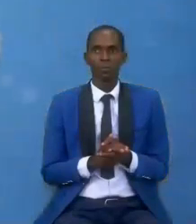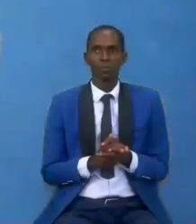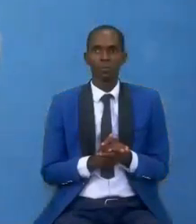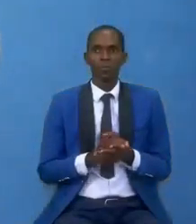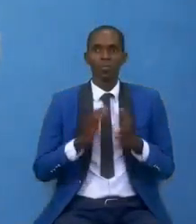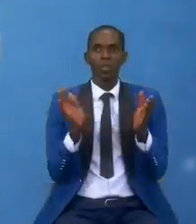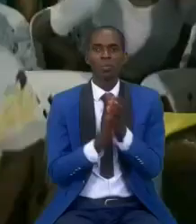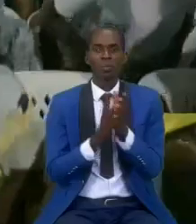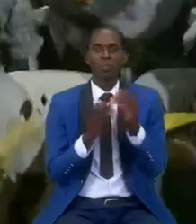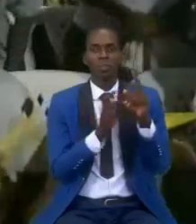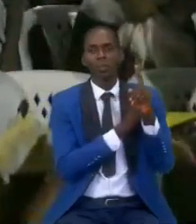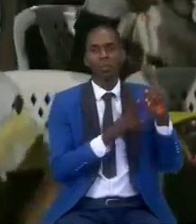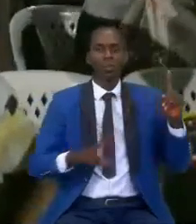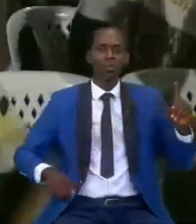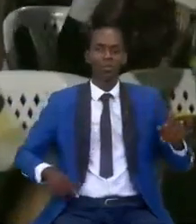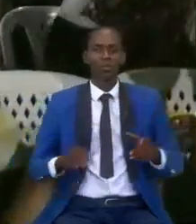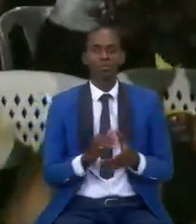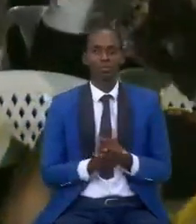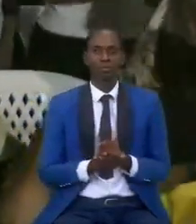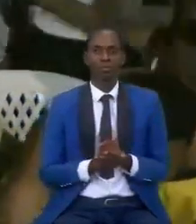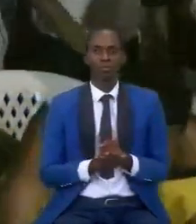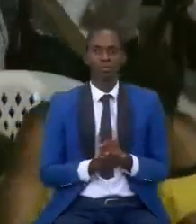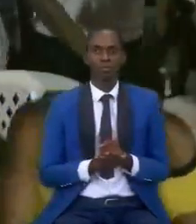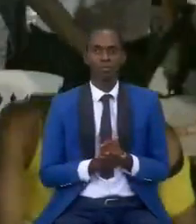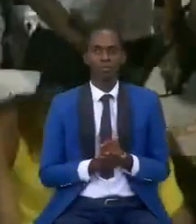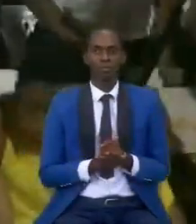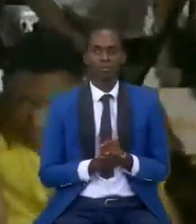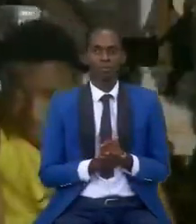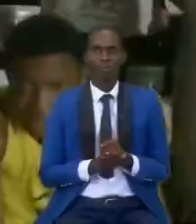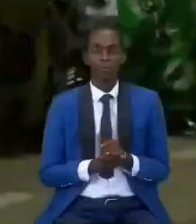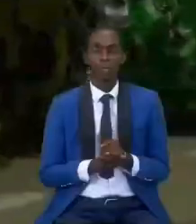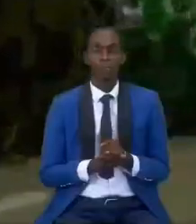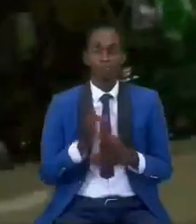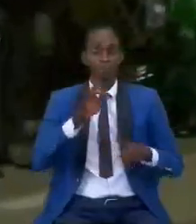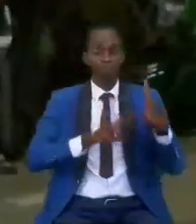My time has come. Are you standing or sitting?